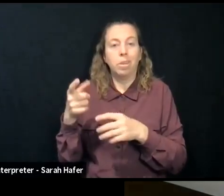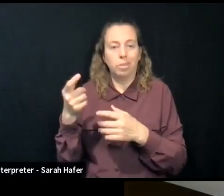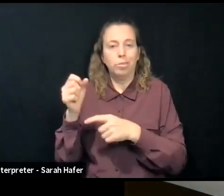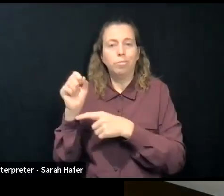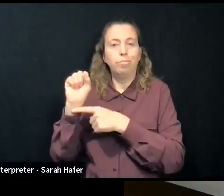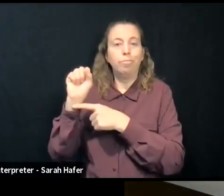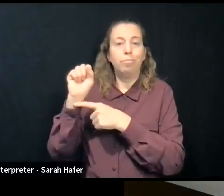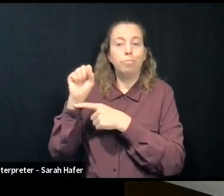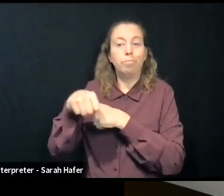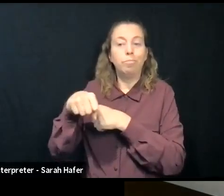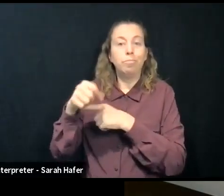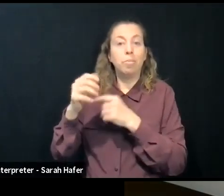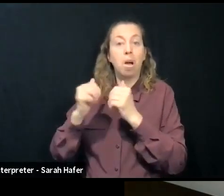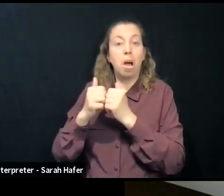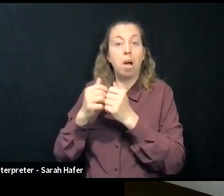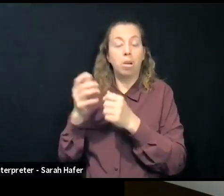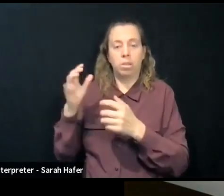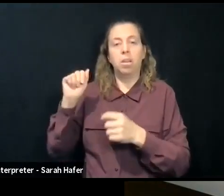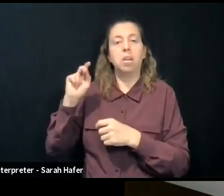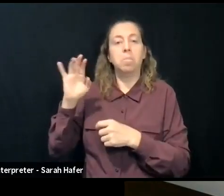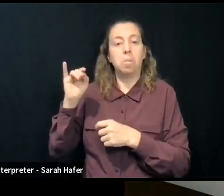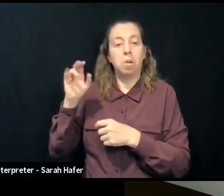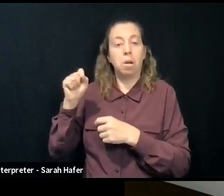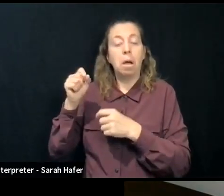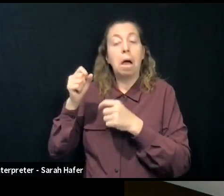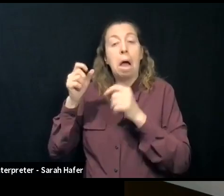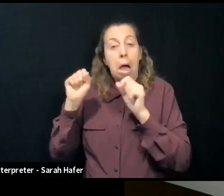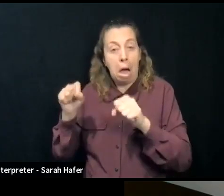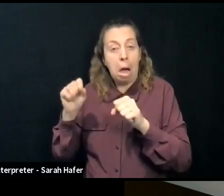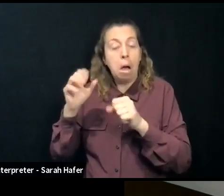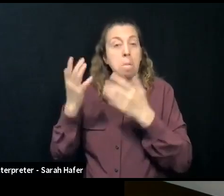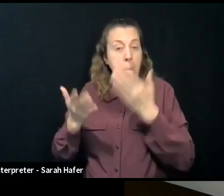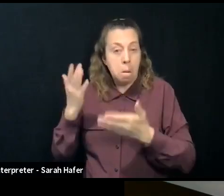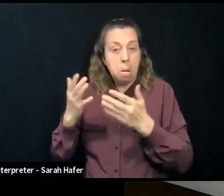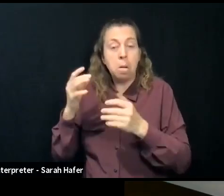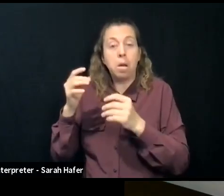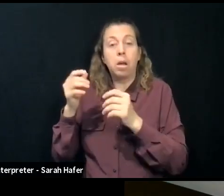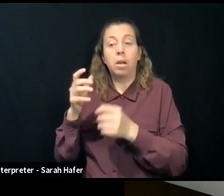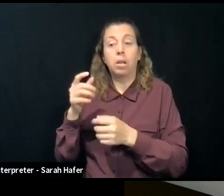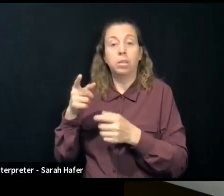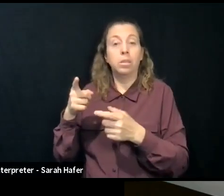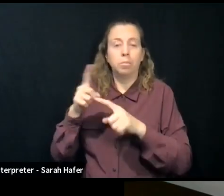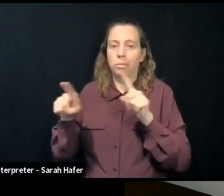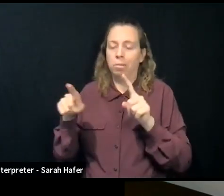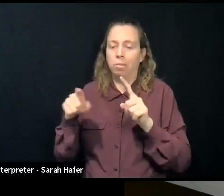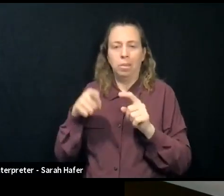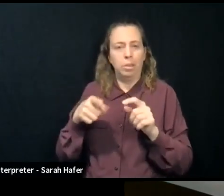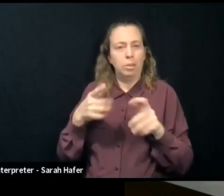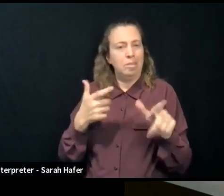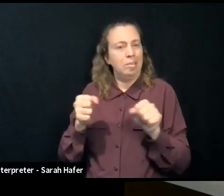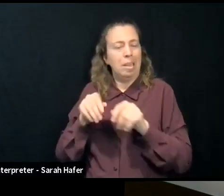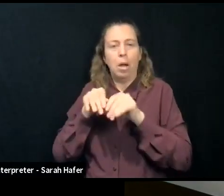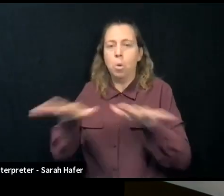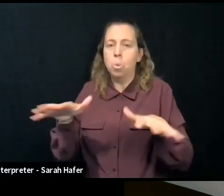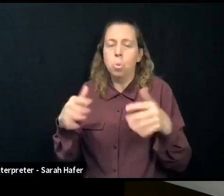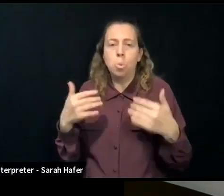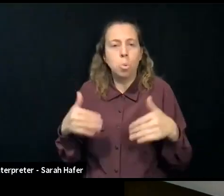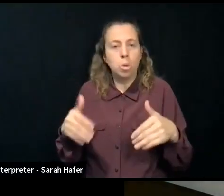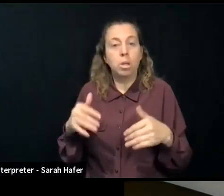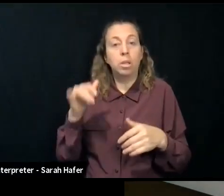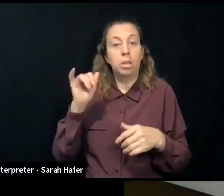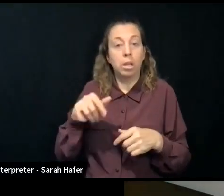or predicted increase in transmissibility or disease severity. The difference being we don't have proof for these variants of interest, but